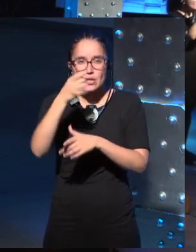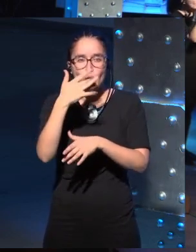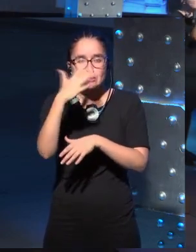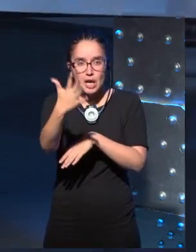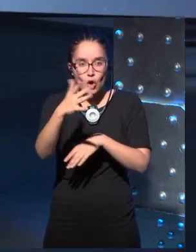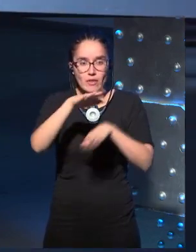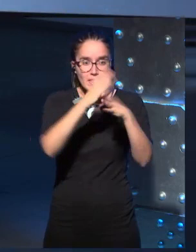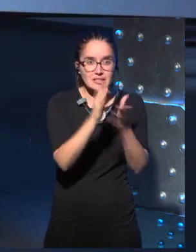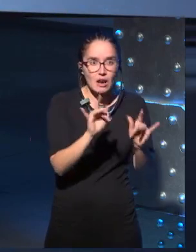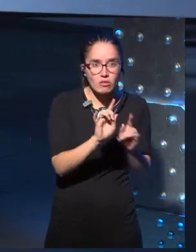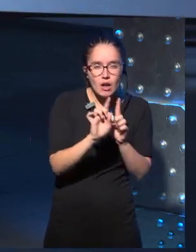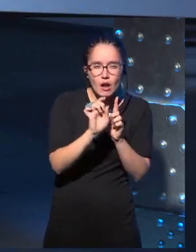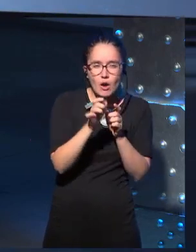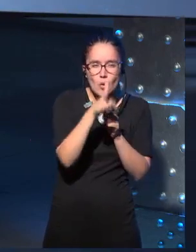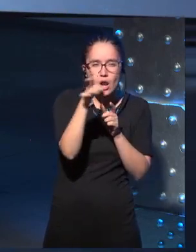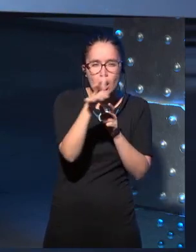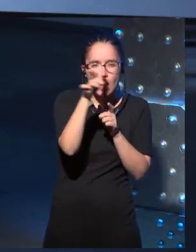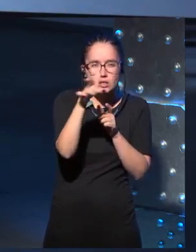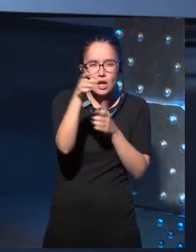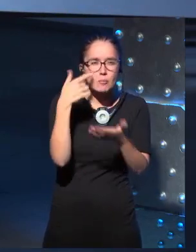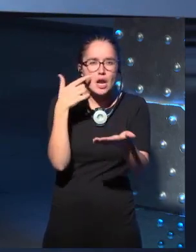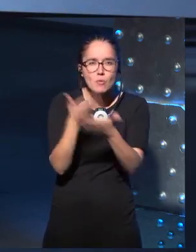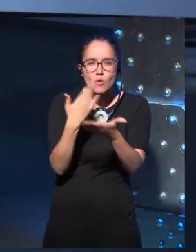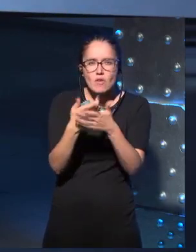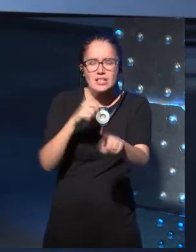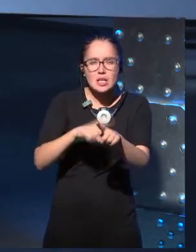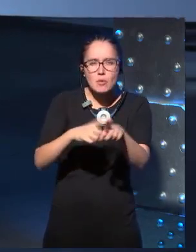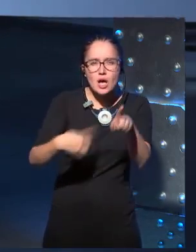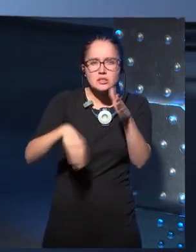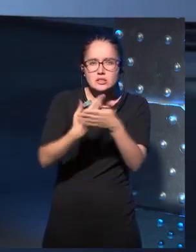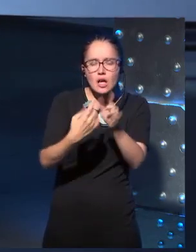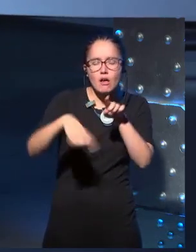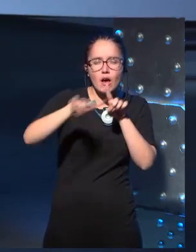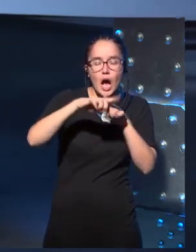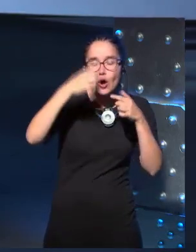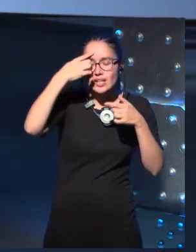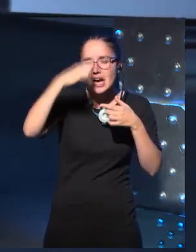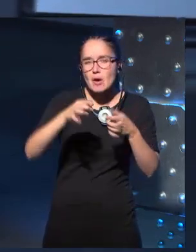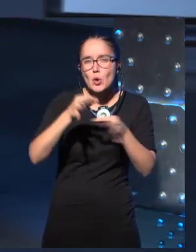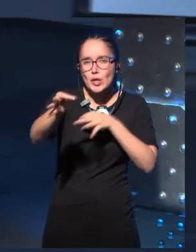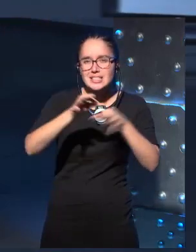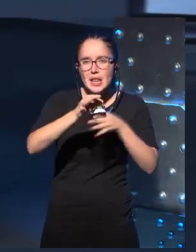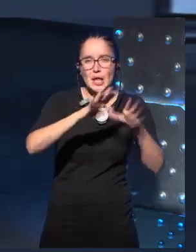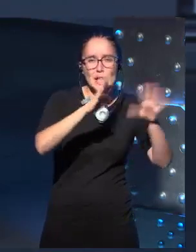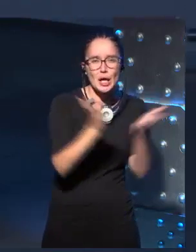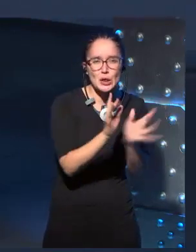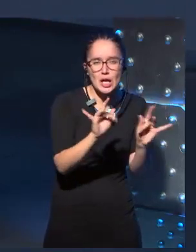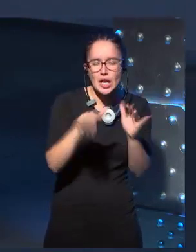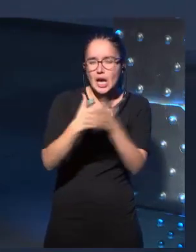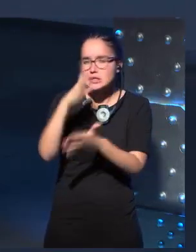we send a laser and check the time, so that we know the distance between the Earth and the Moon up to a